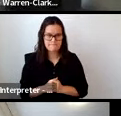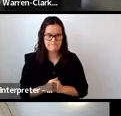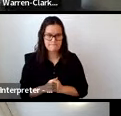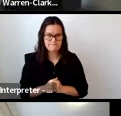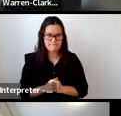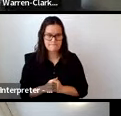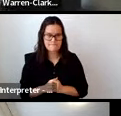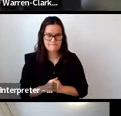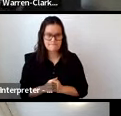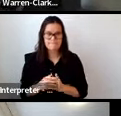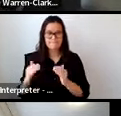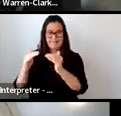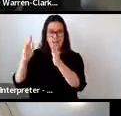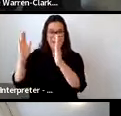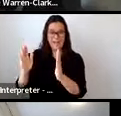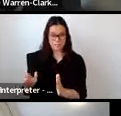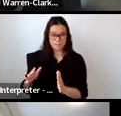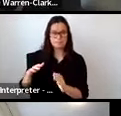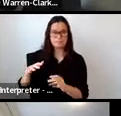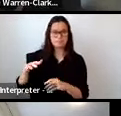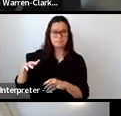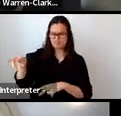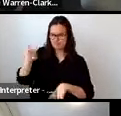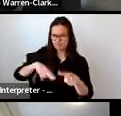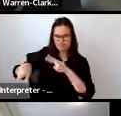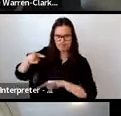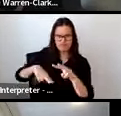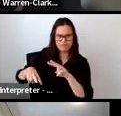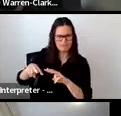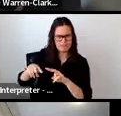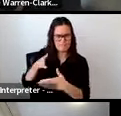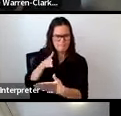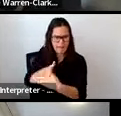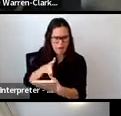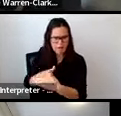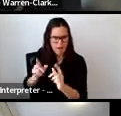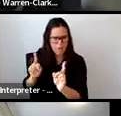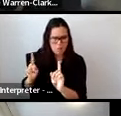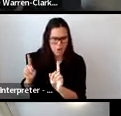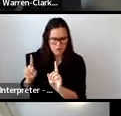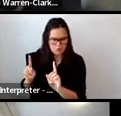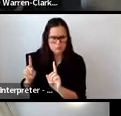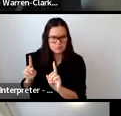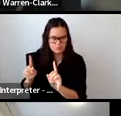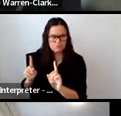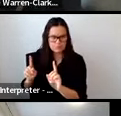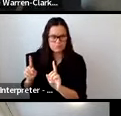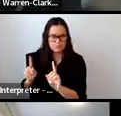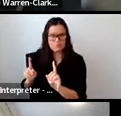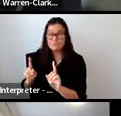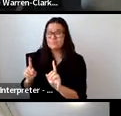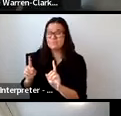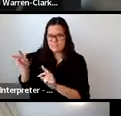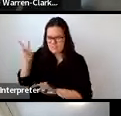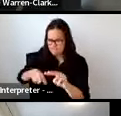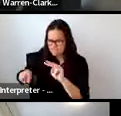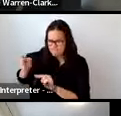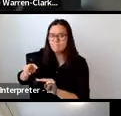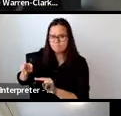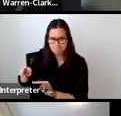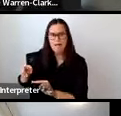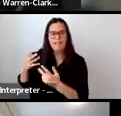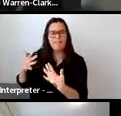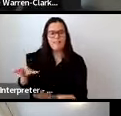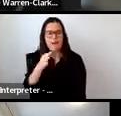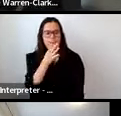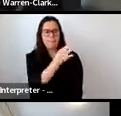assess for environmental barriers within a person's home and apply for funding on their behalf for